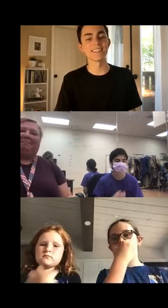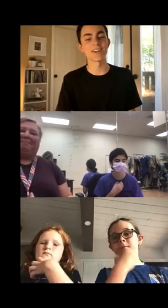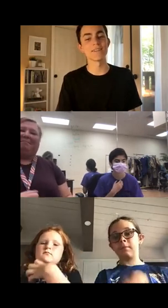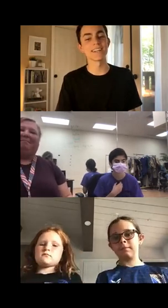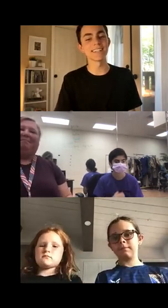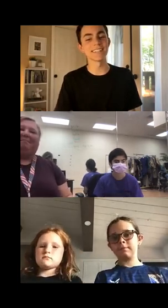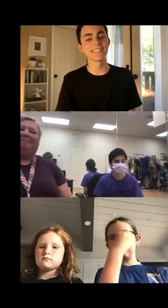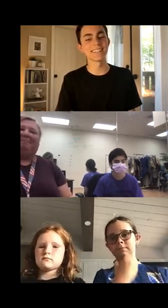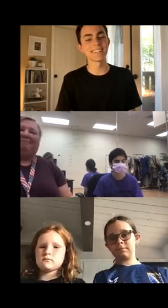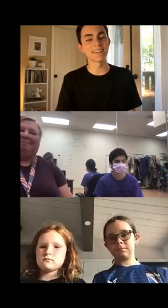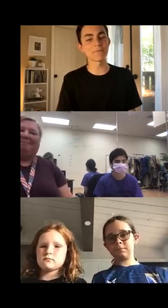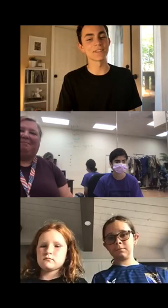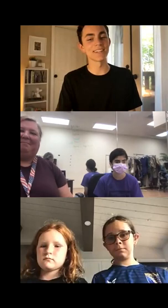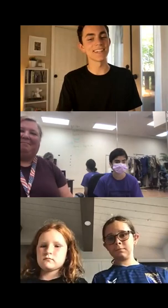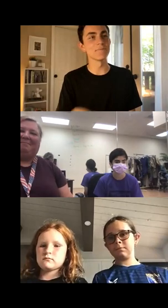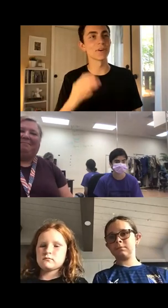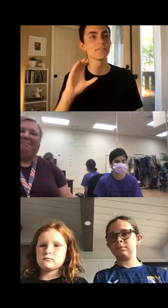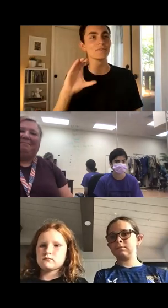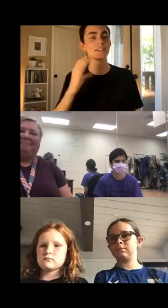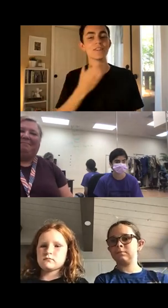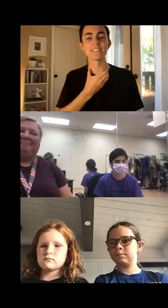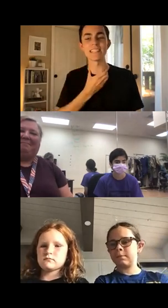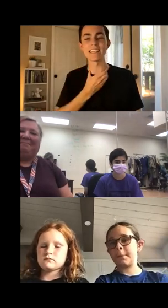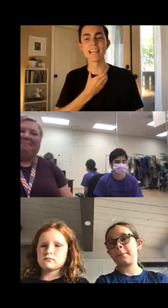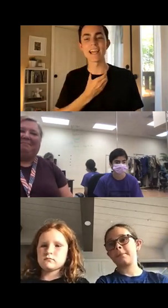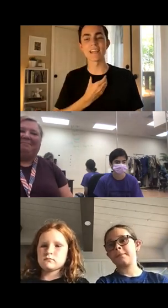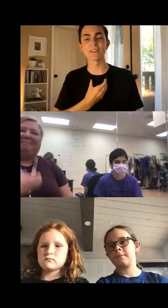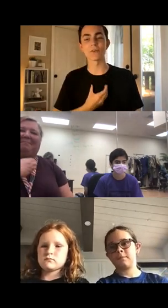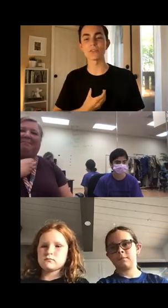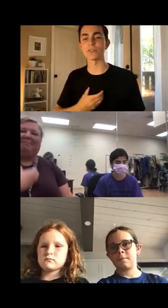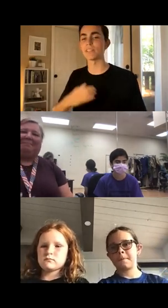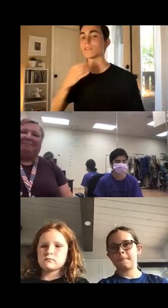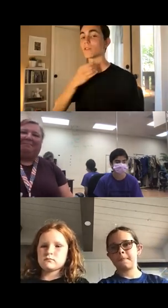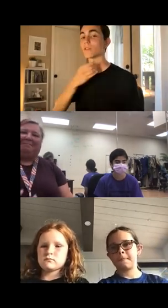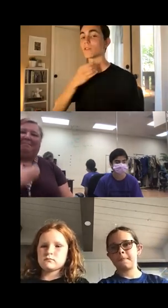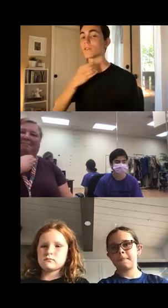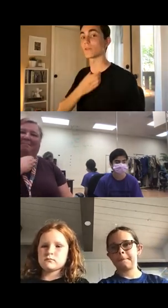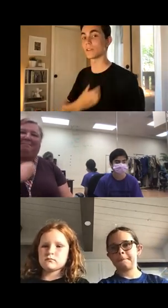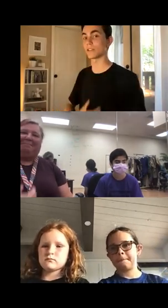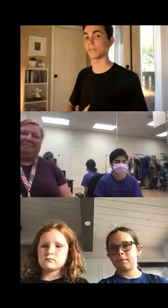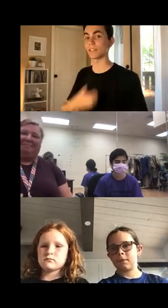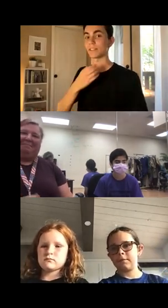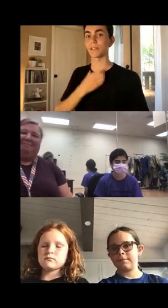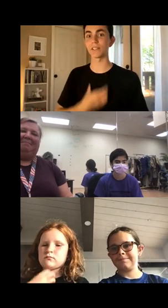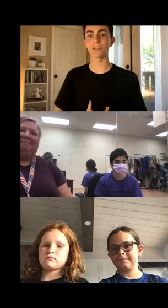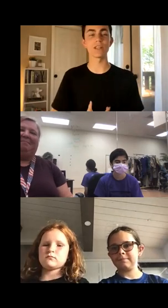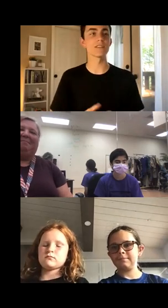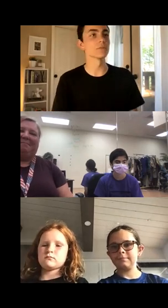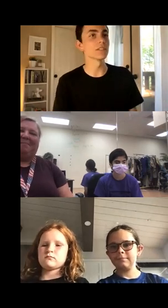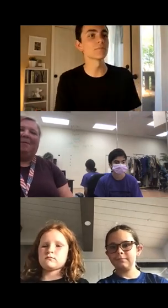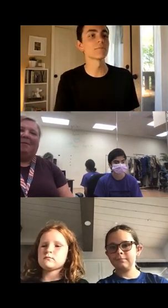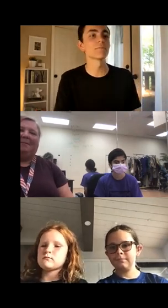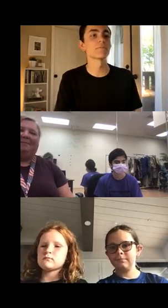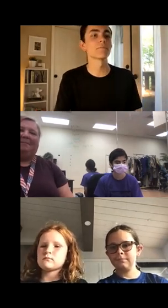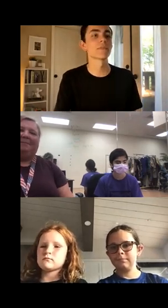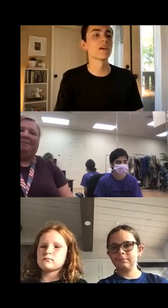Good, nice job, Hannah. Yep, good, perfect. We can do a C, and it almost goes down the esophagus, right? Like you're eating